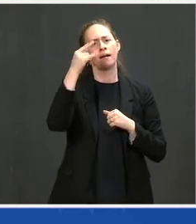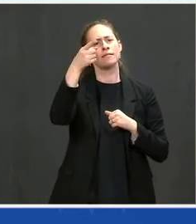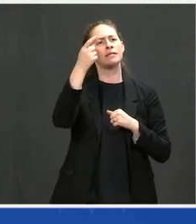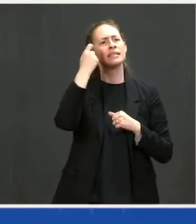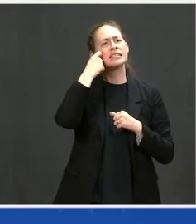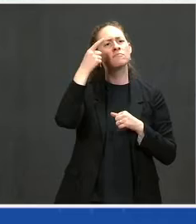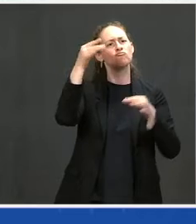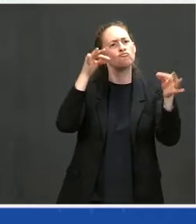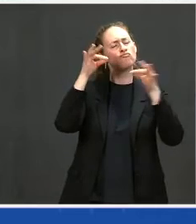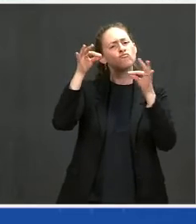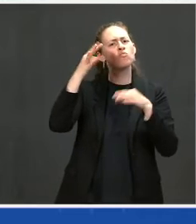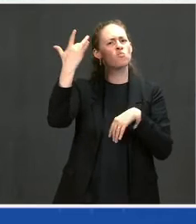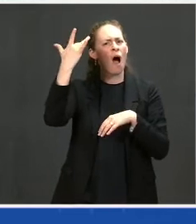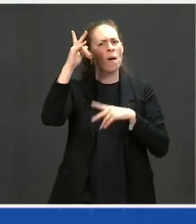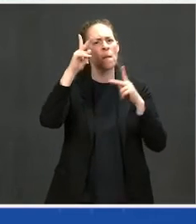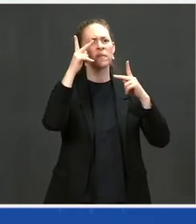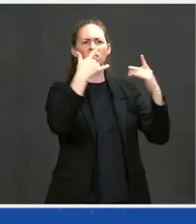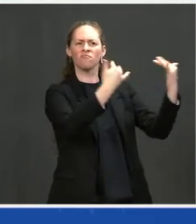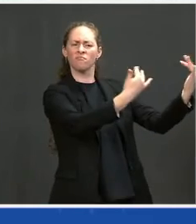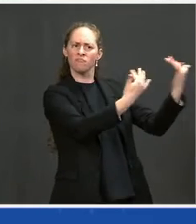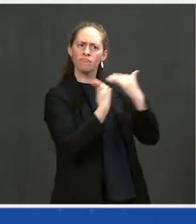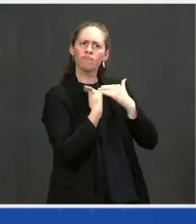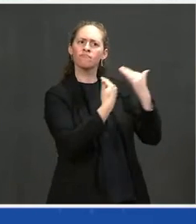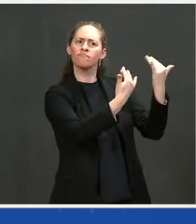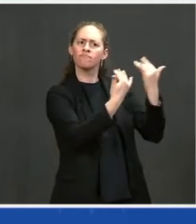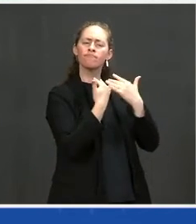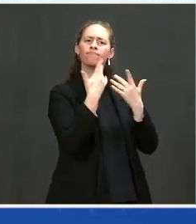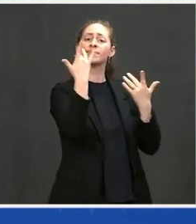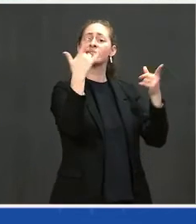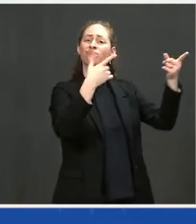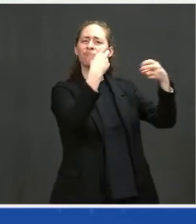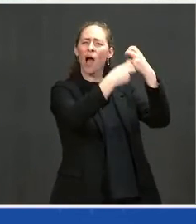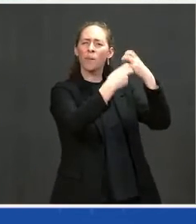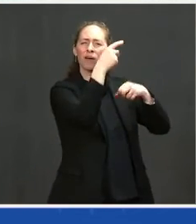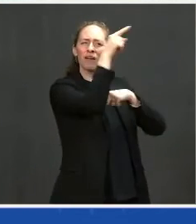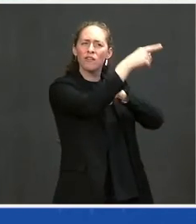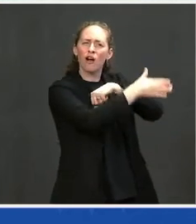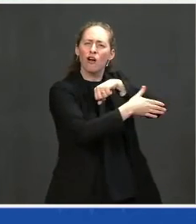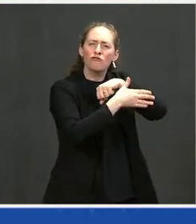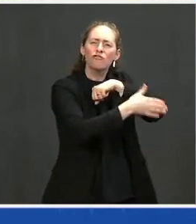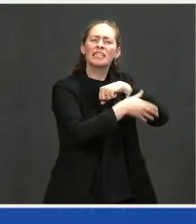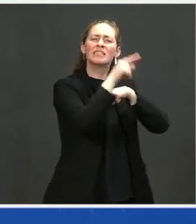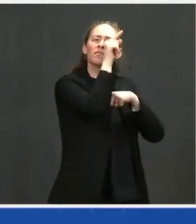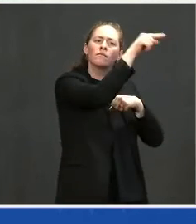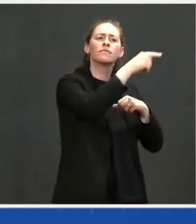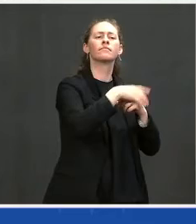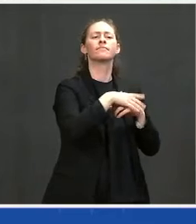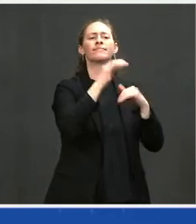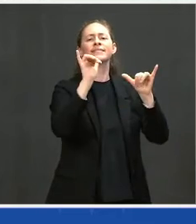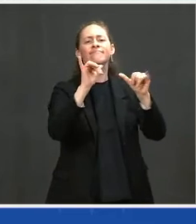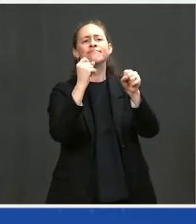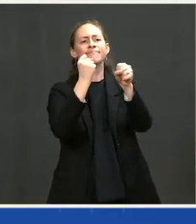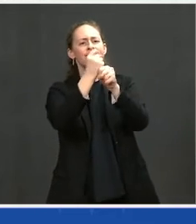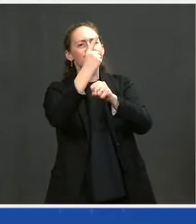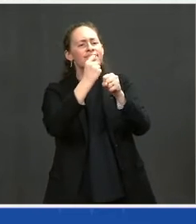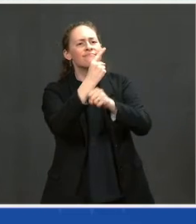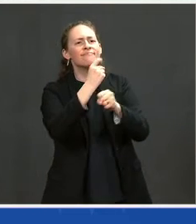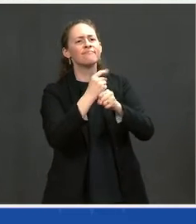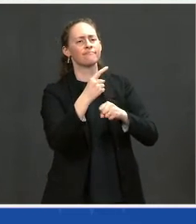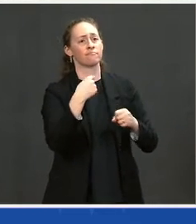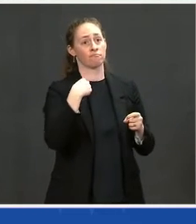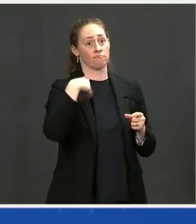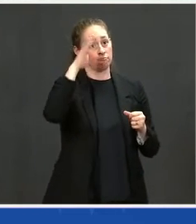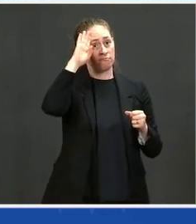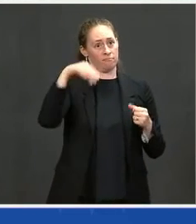problems, saying that it happens every year. You blamed the last administration. Sir, I just got back last night from a reporting trip to the border, where